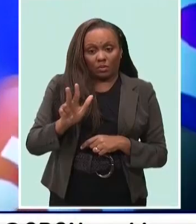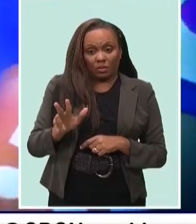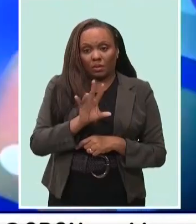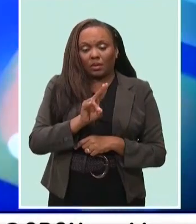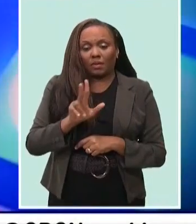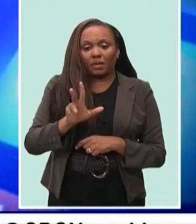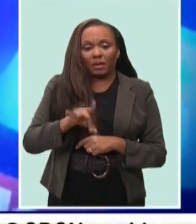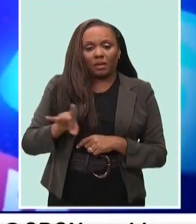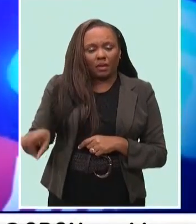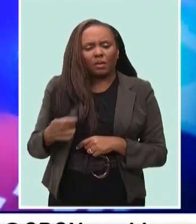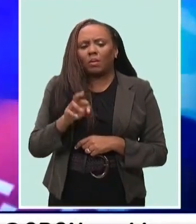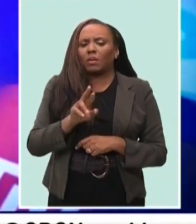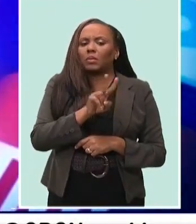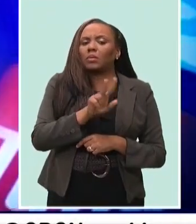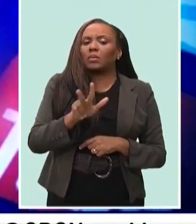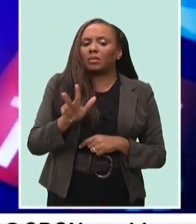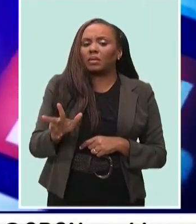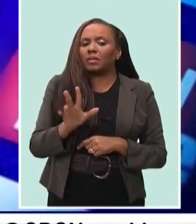233-7388 or